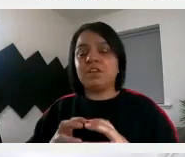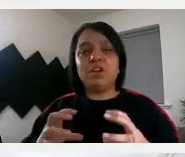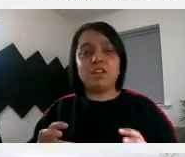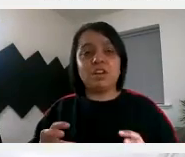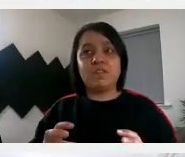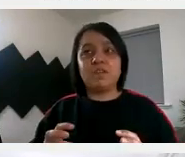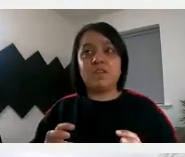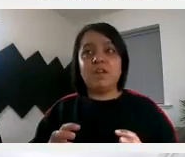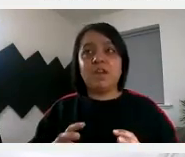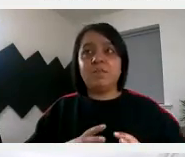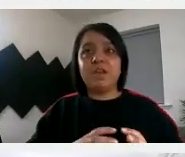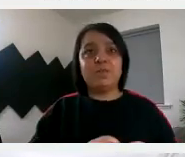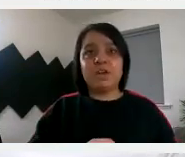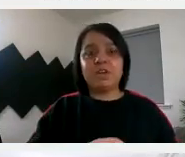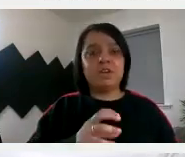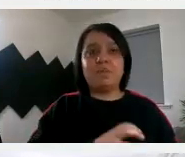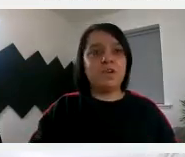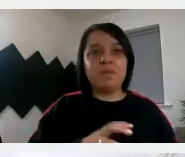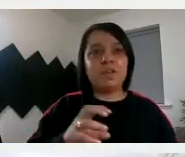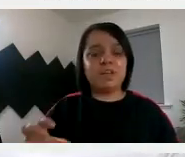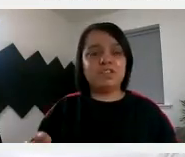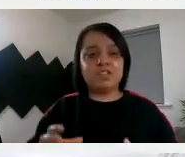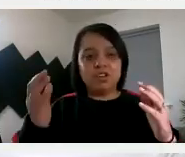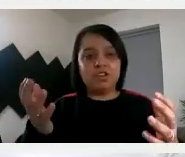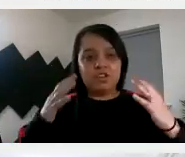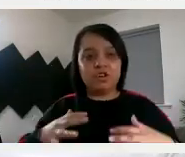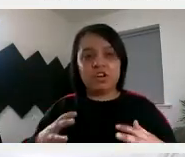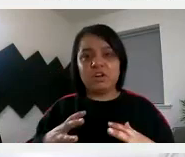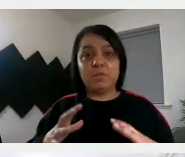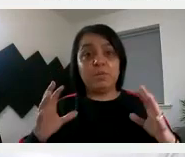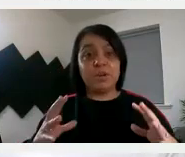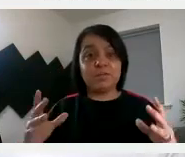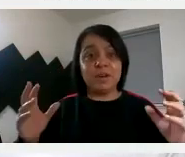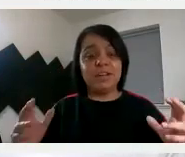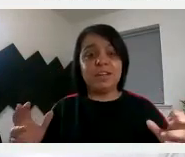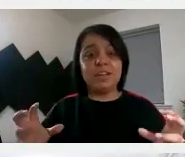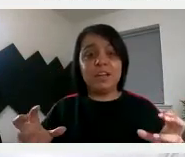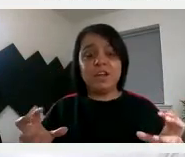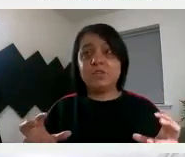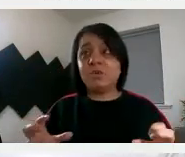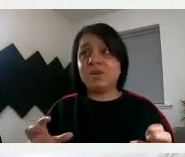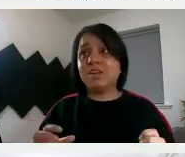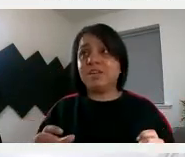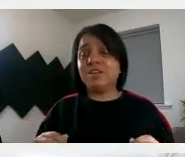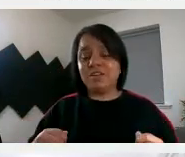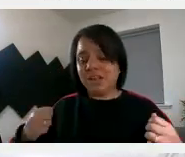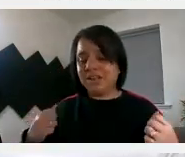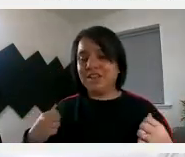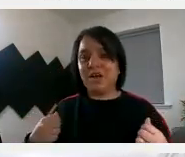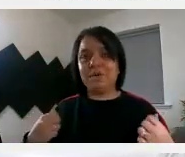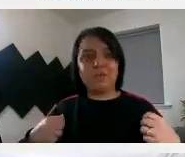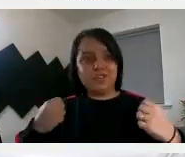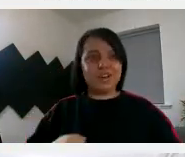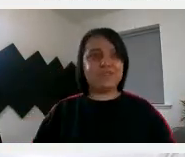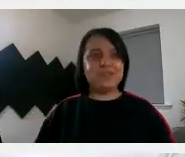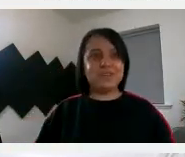a lot of people in like Birmingham, Manchester, you know, the younger boys mainly talking, you know, like you see a lot of